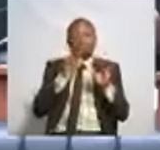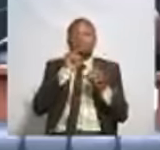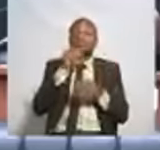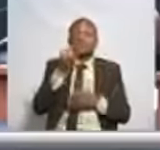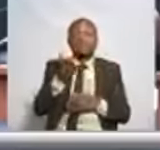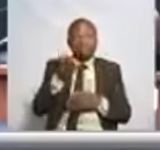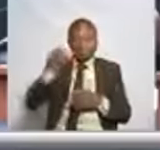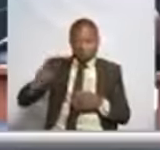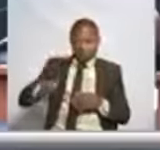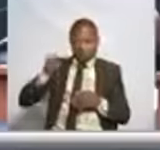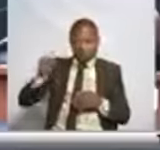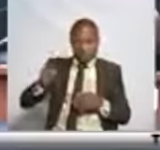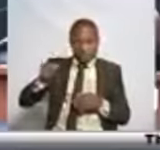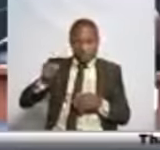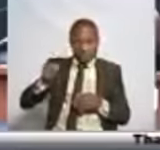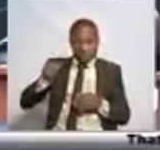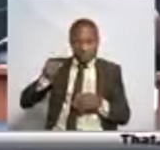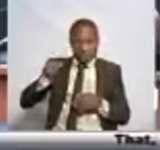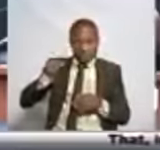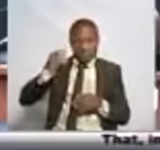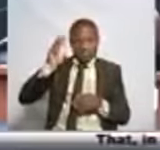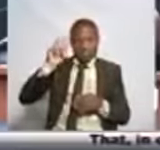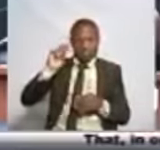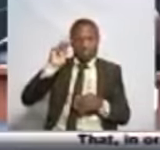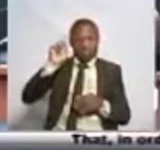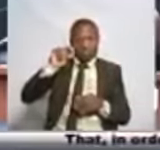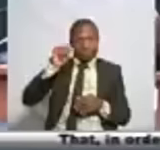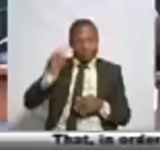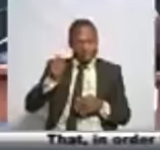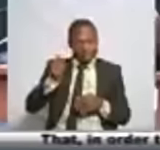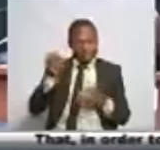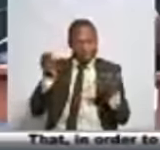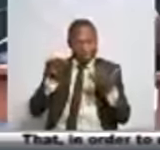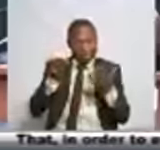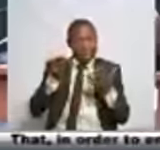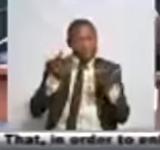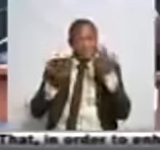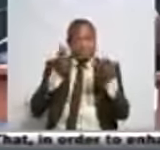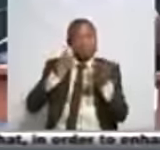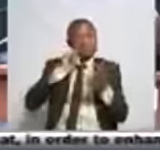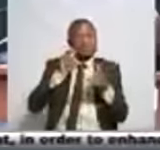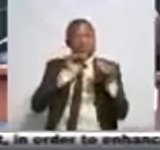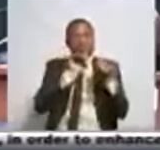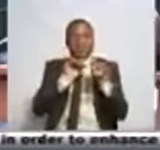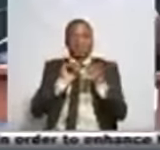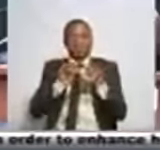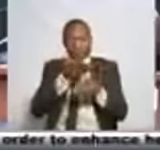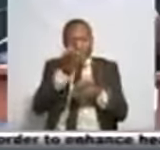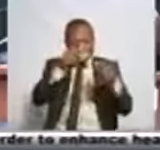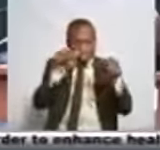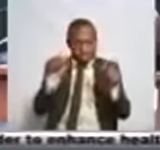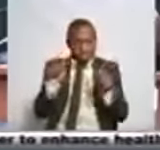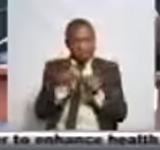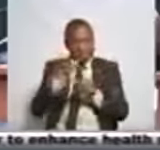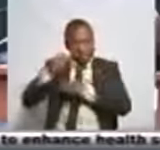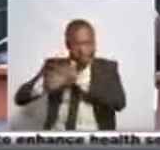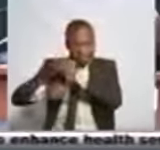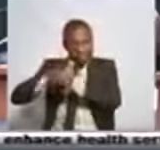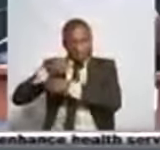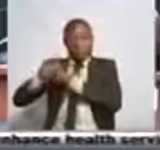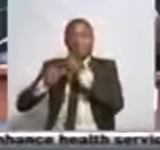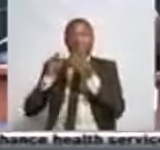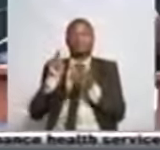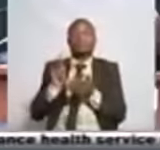Mwana Chingola, where would it be there where you are coming from? Maybe we need to isolate those areas that are suffering this kind